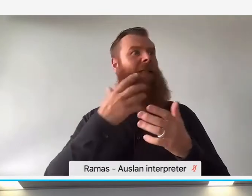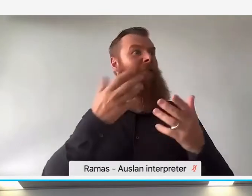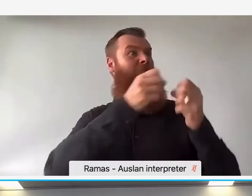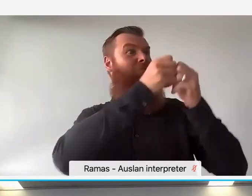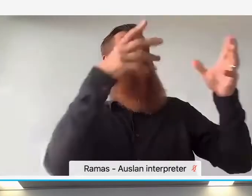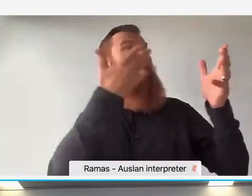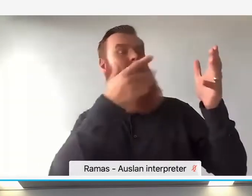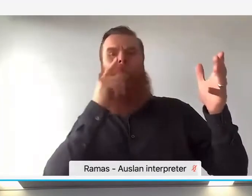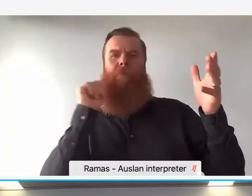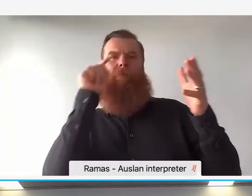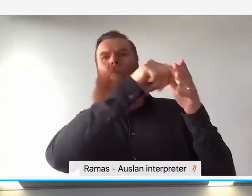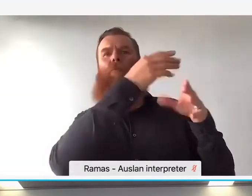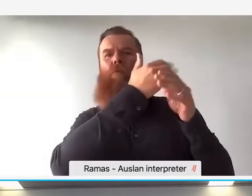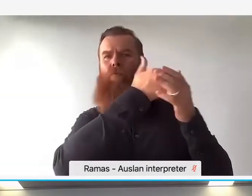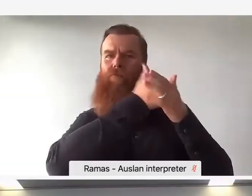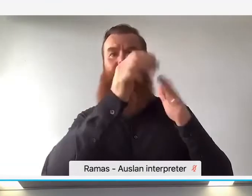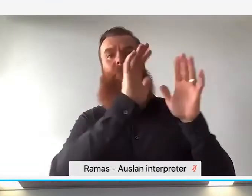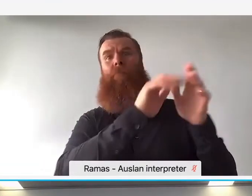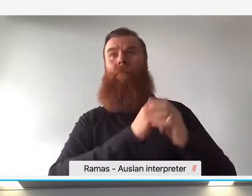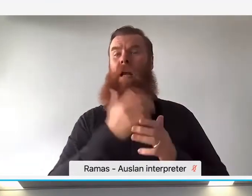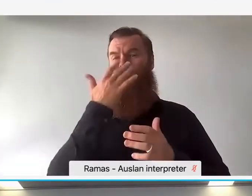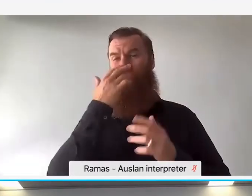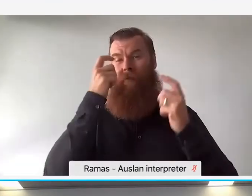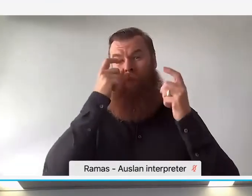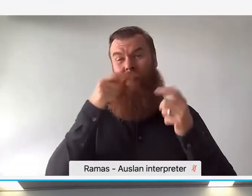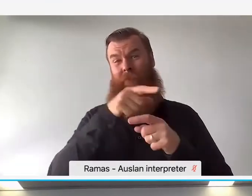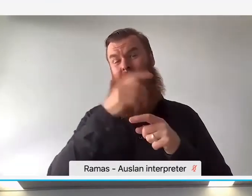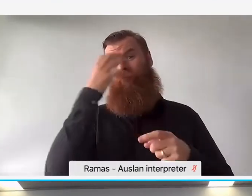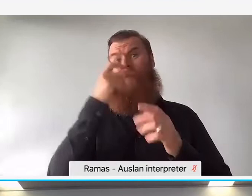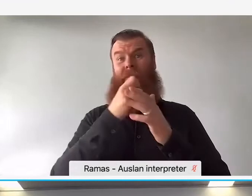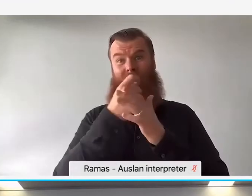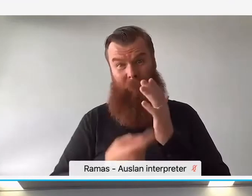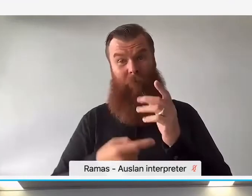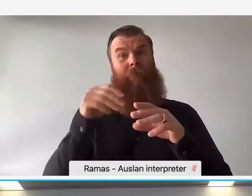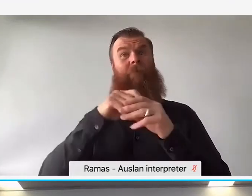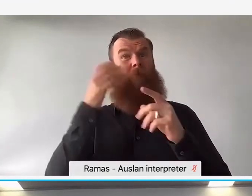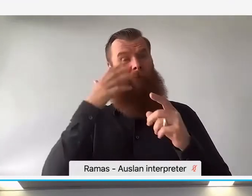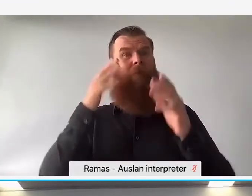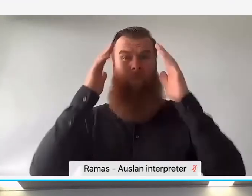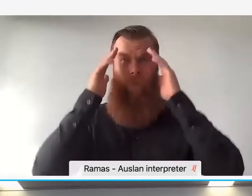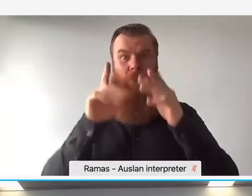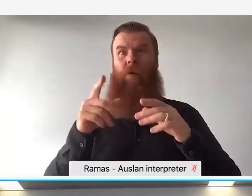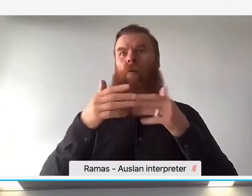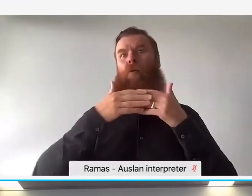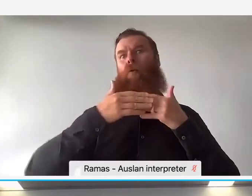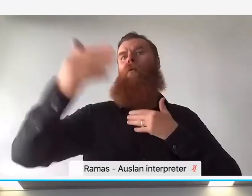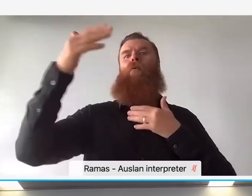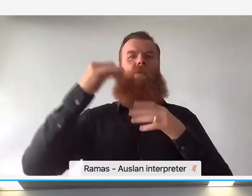In aged care and disability, our focus is on longer term roles.